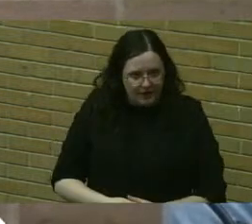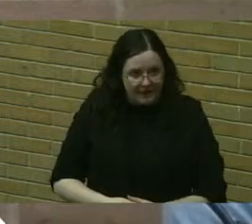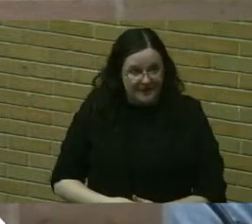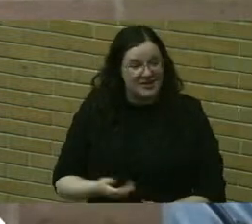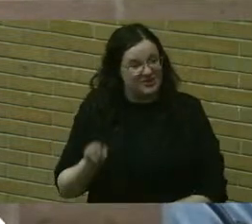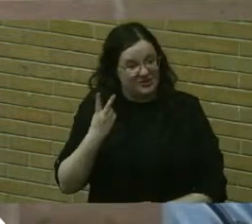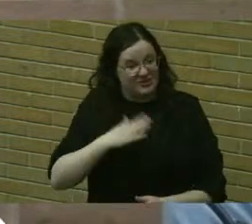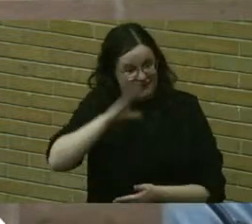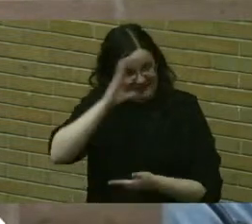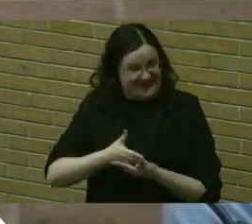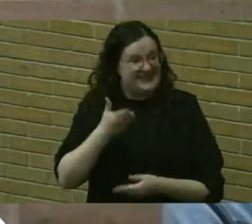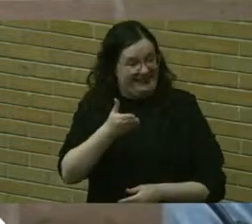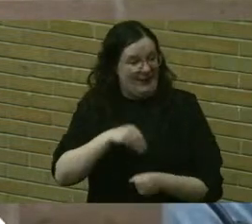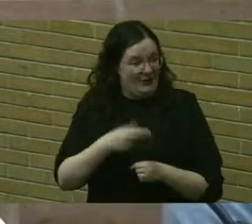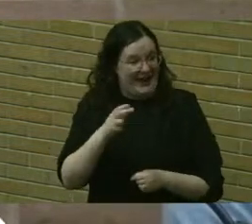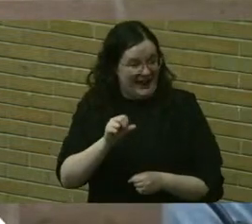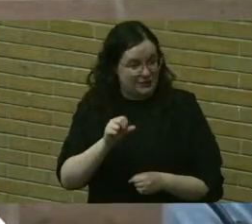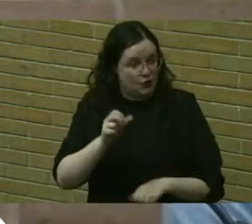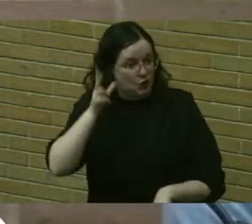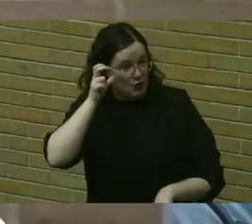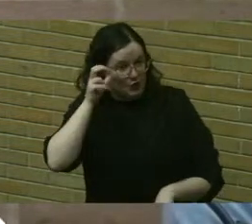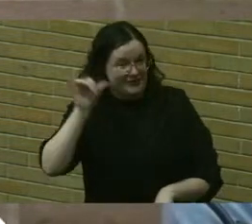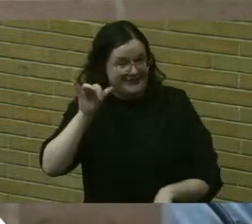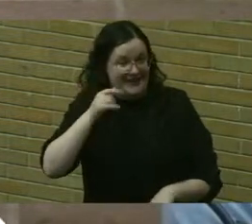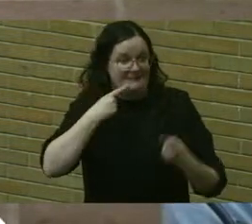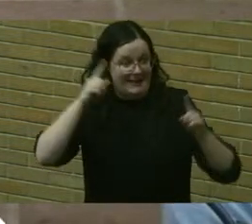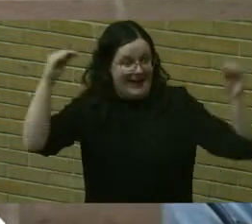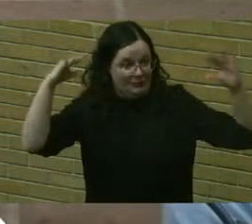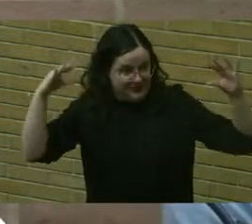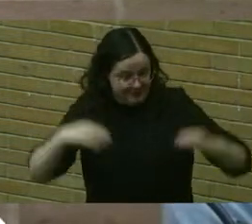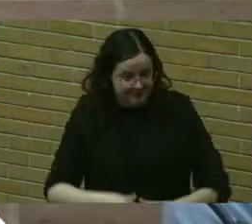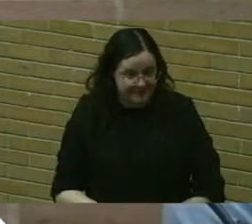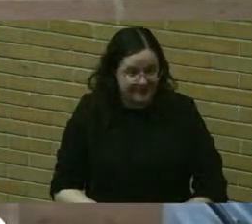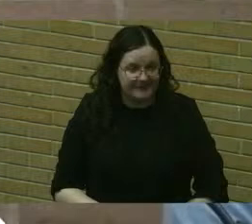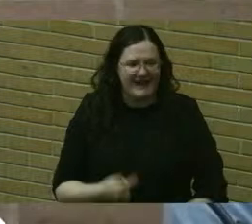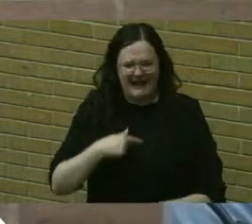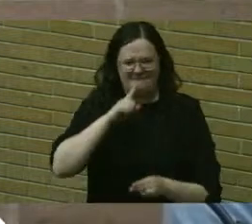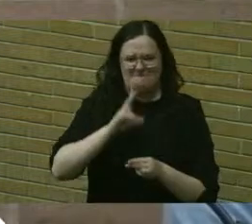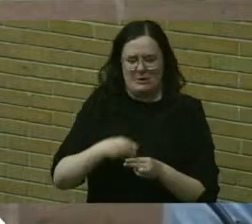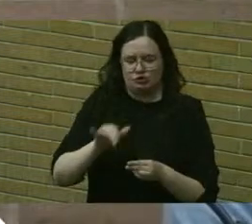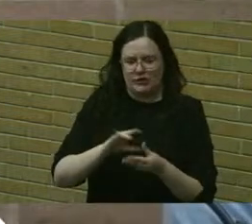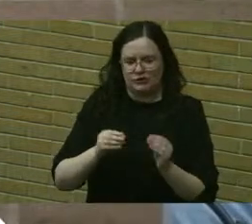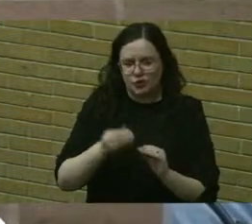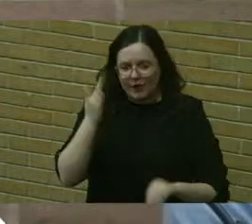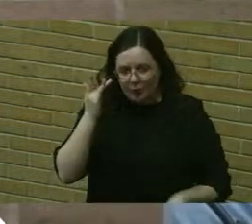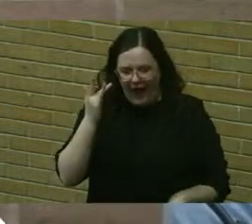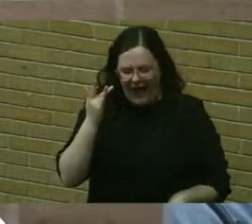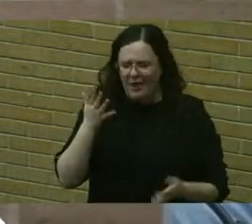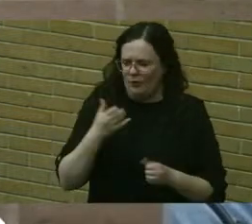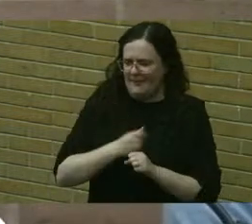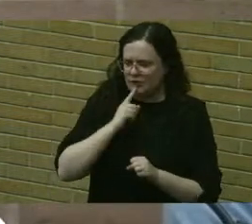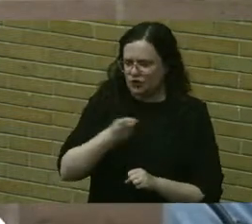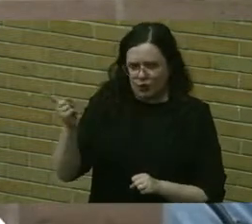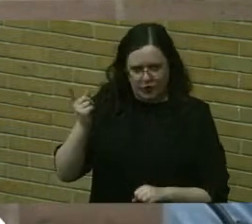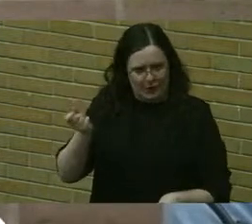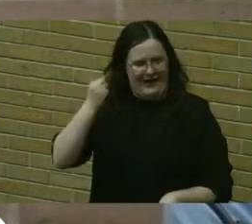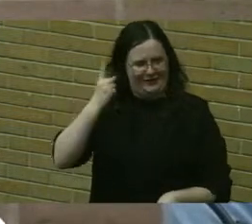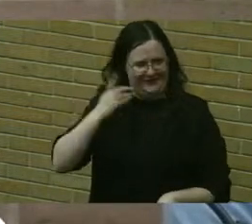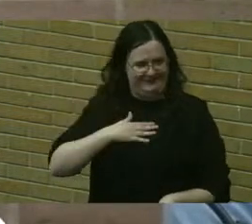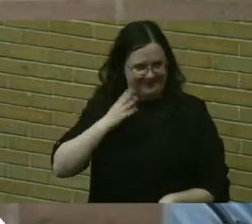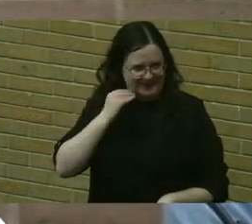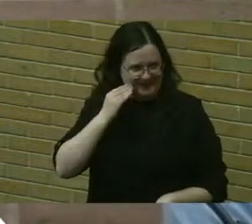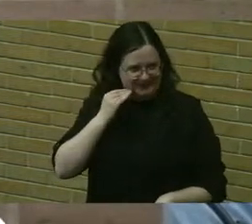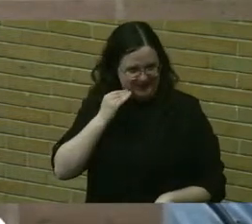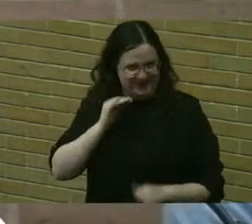same announcement at the high school. I mention this so that you understand my seasoned experience with the mindset of this age